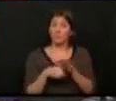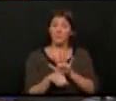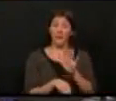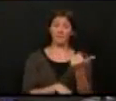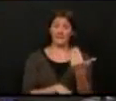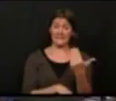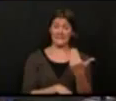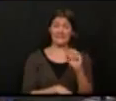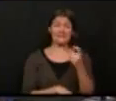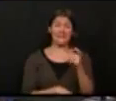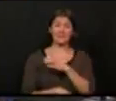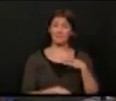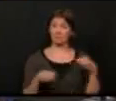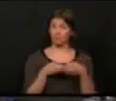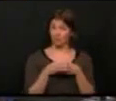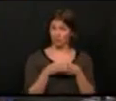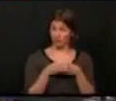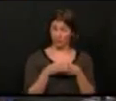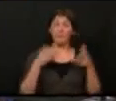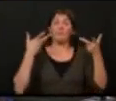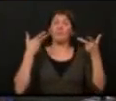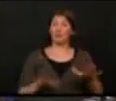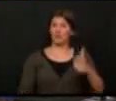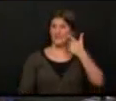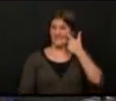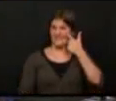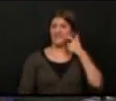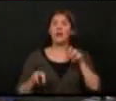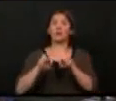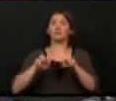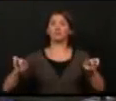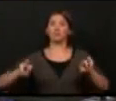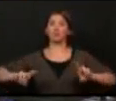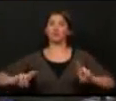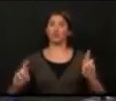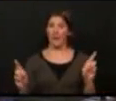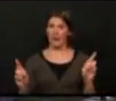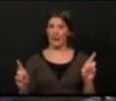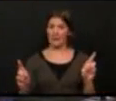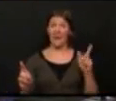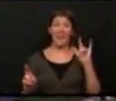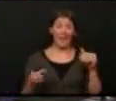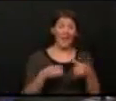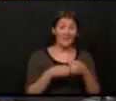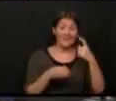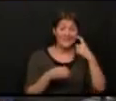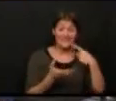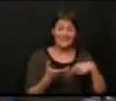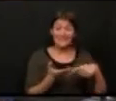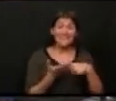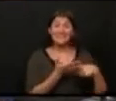session. We rose from executive session without making any decisions